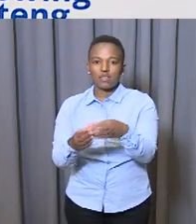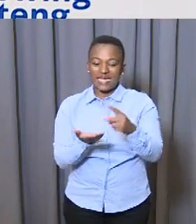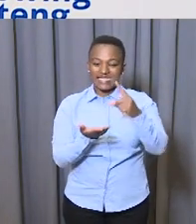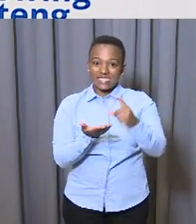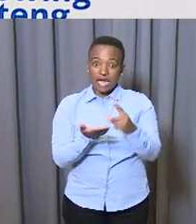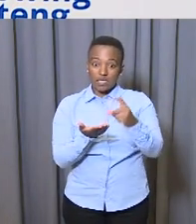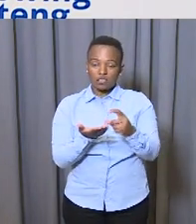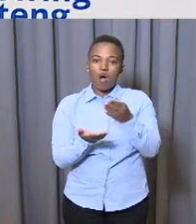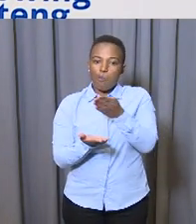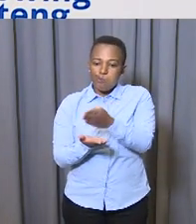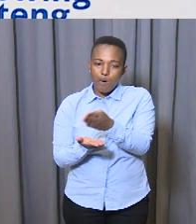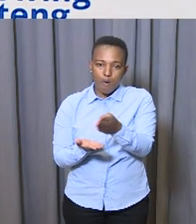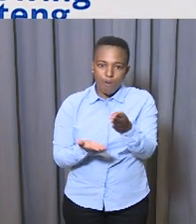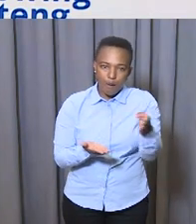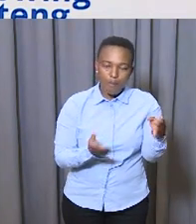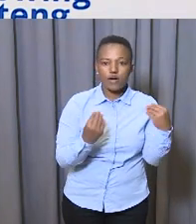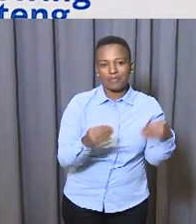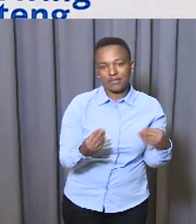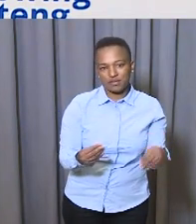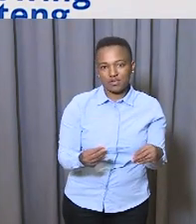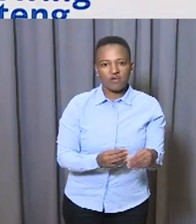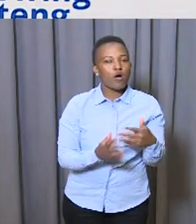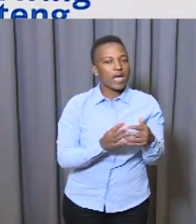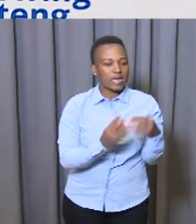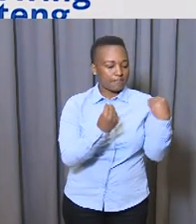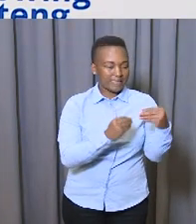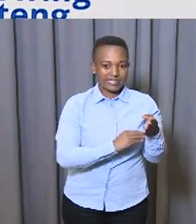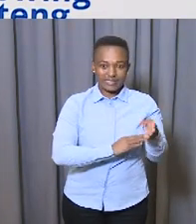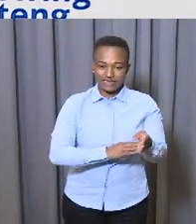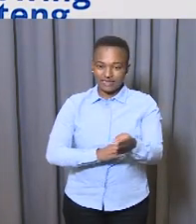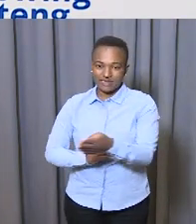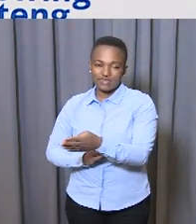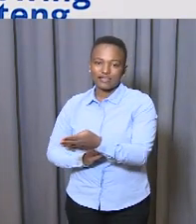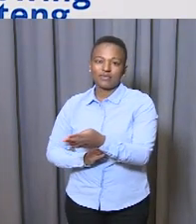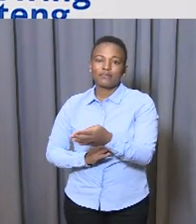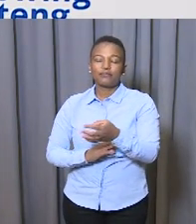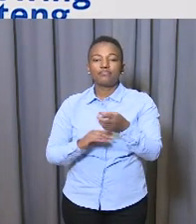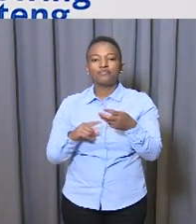sanitization in every establishment. We're able